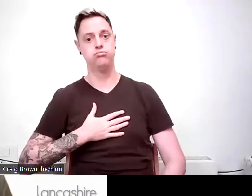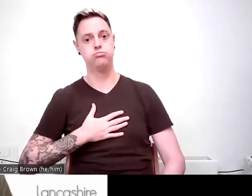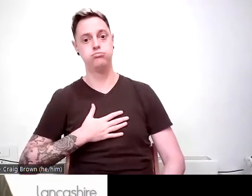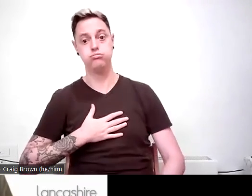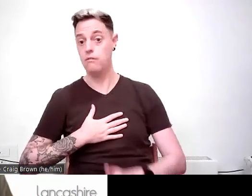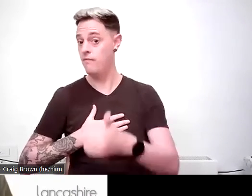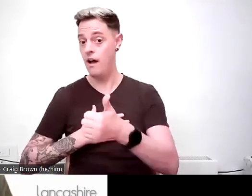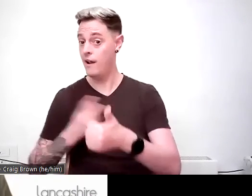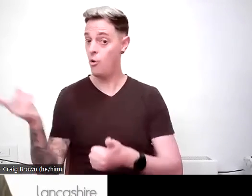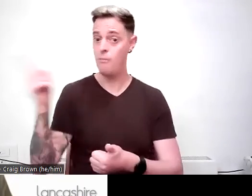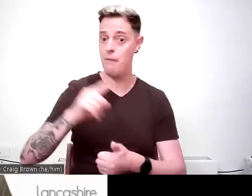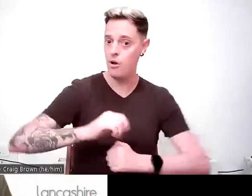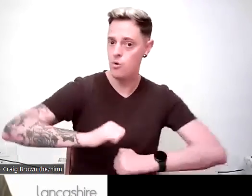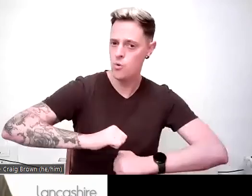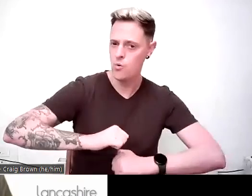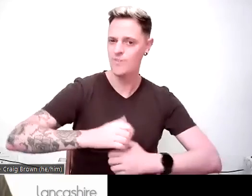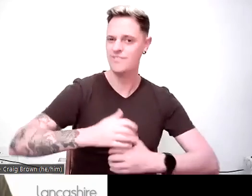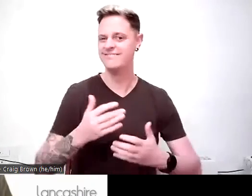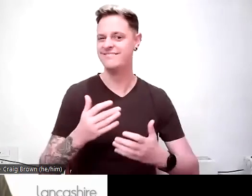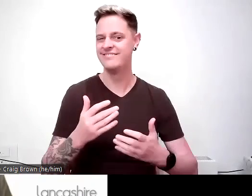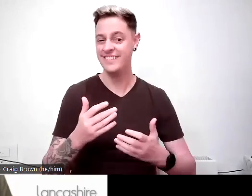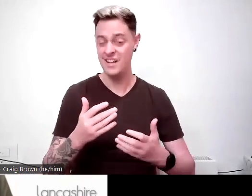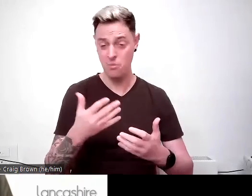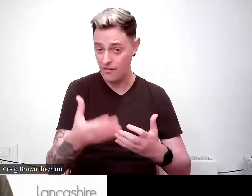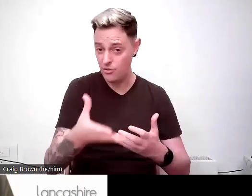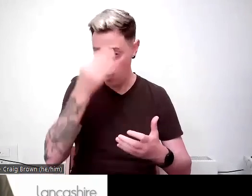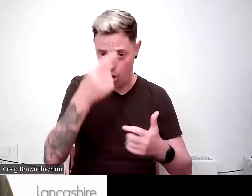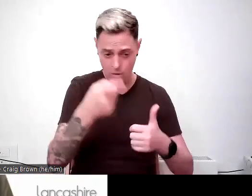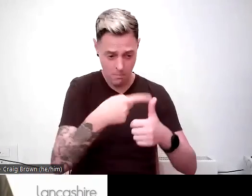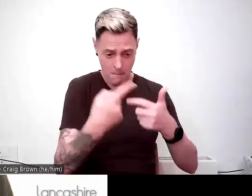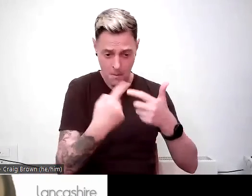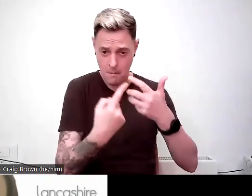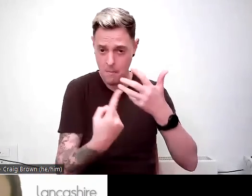to kind of get to know each asana as well, because sometimes with like vinyasa you're kind of moving through